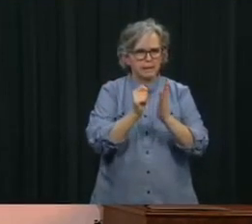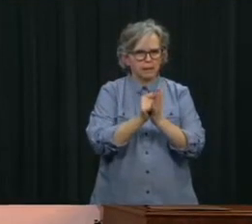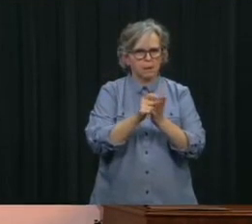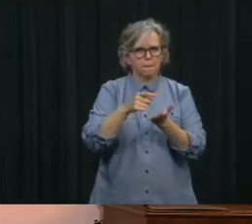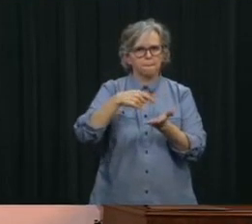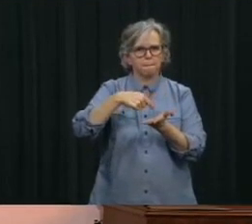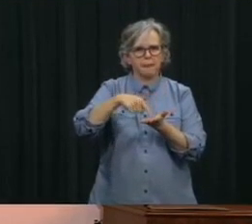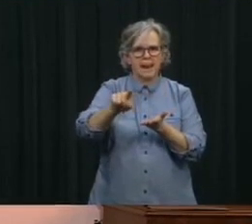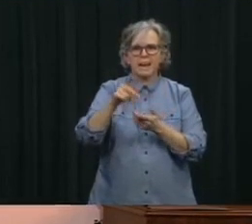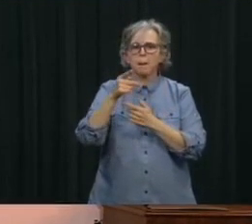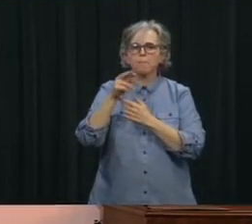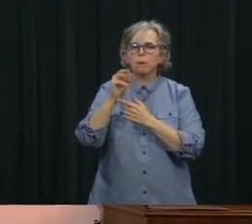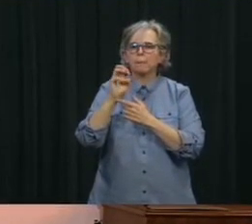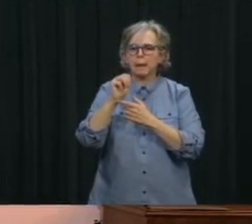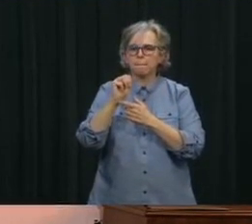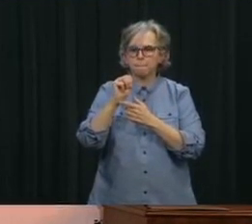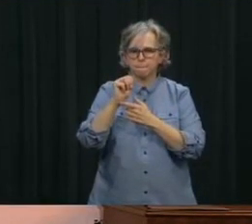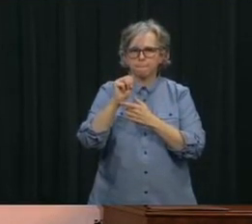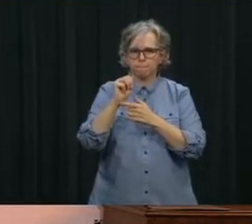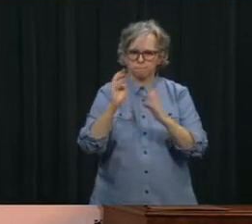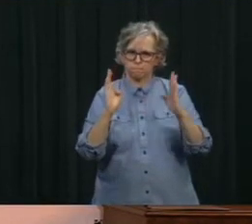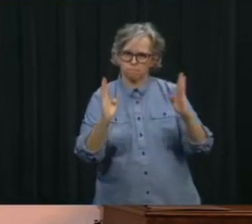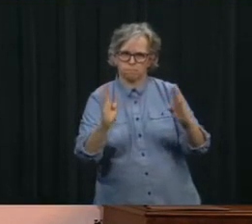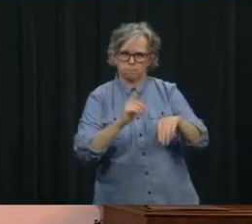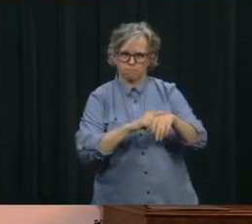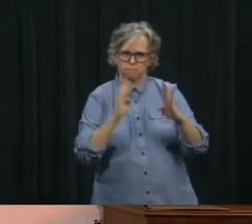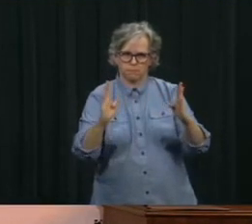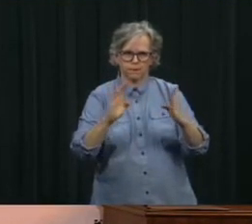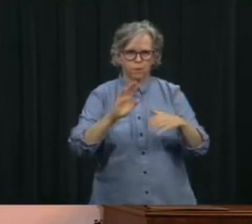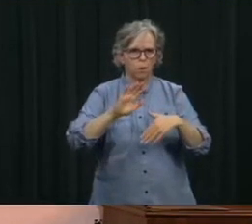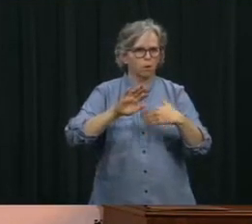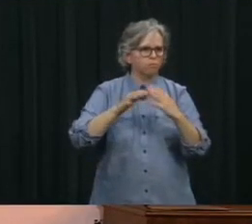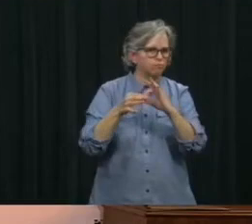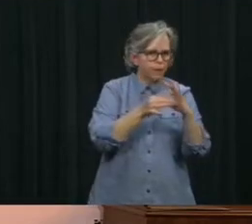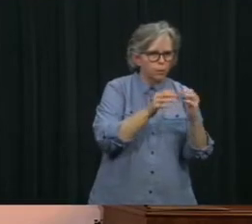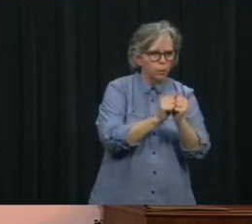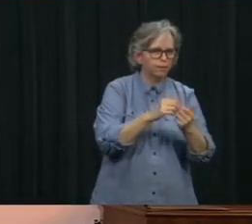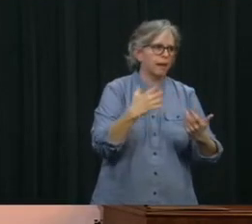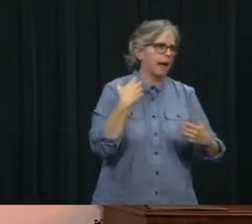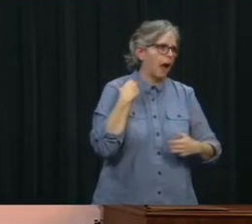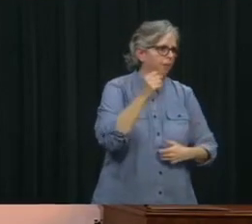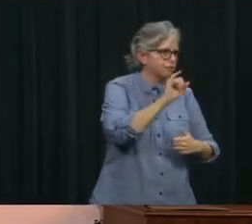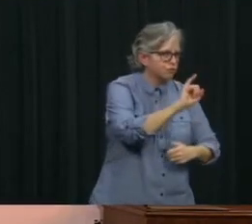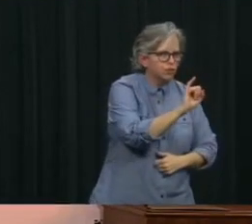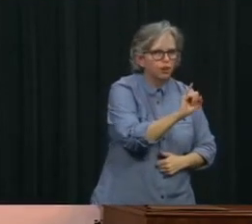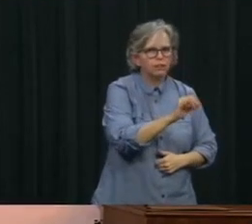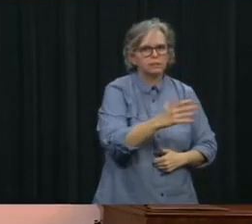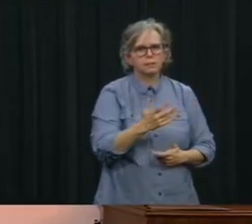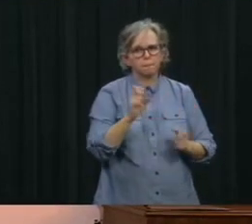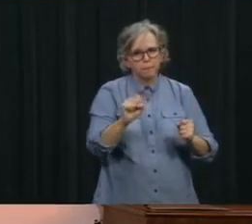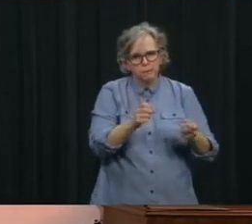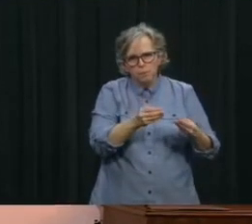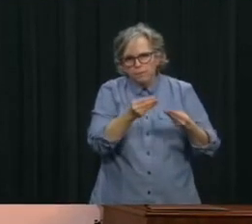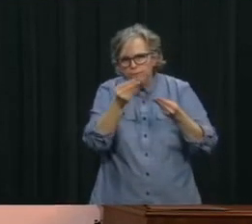period is for all health insurers, and it must provide the option of deferring premium payments